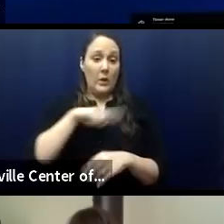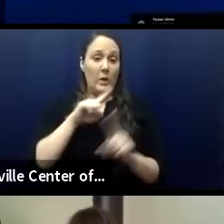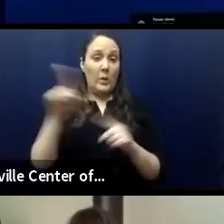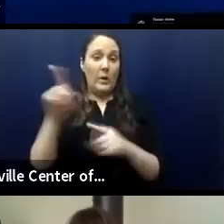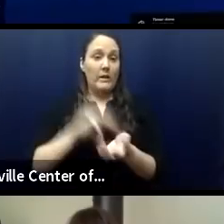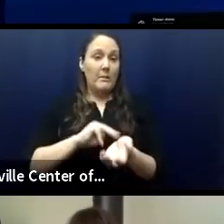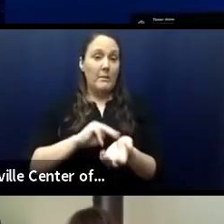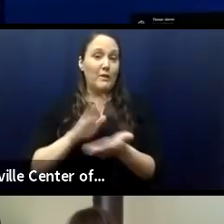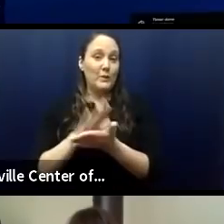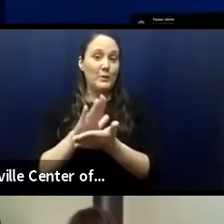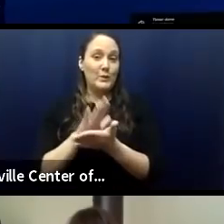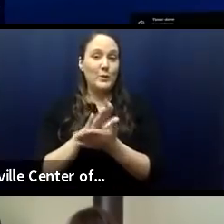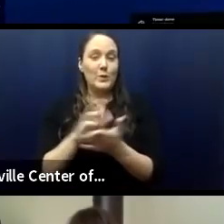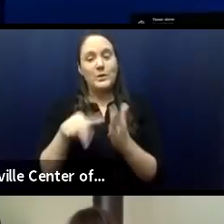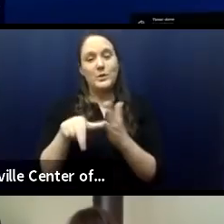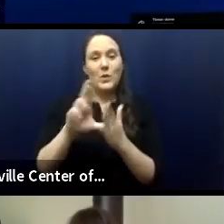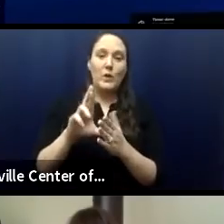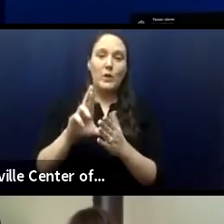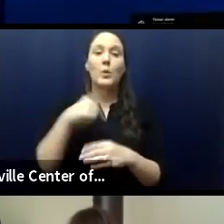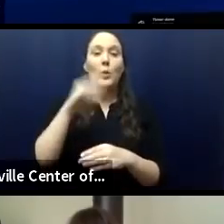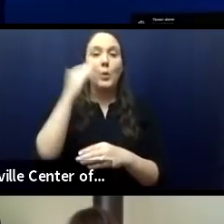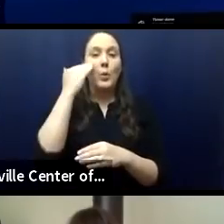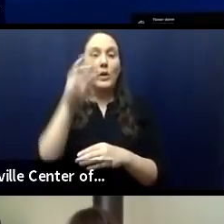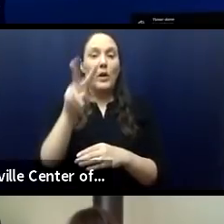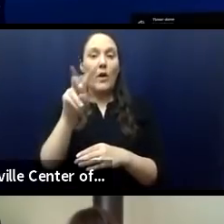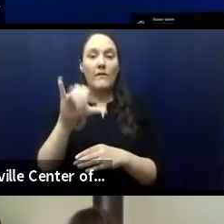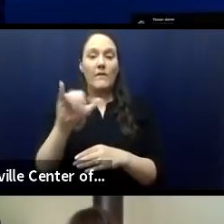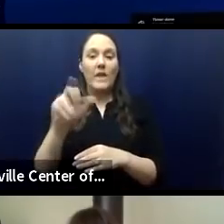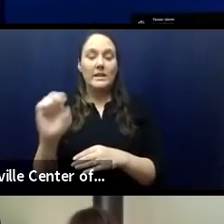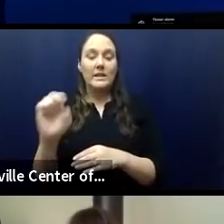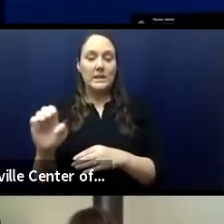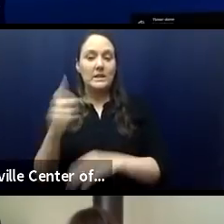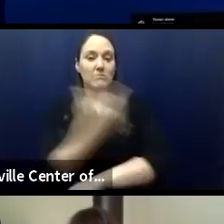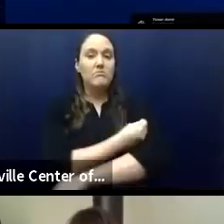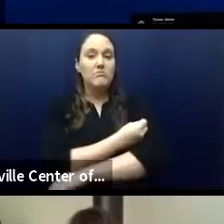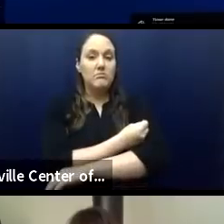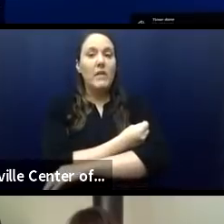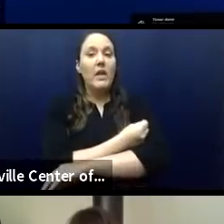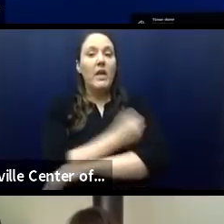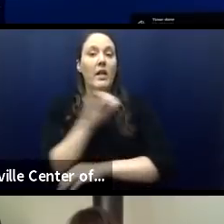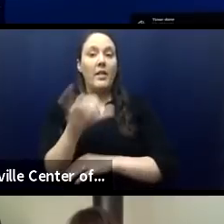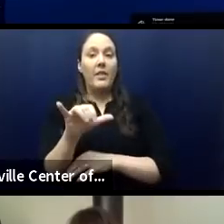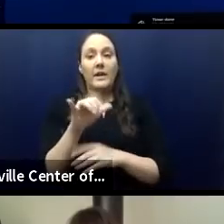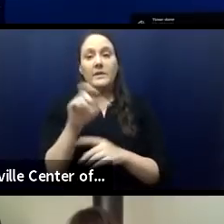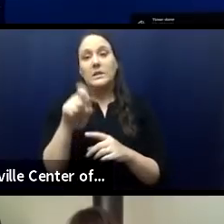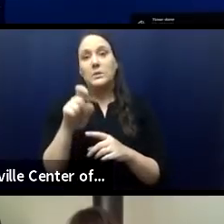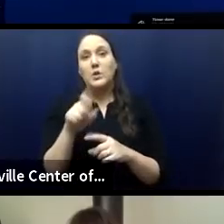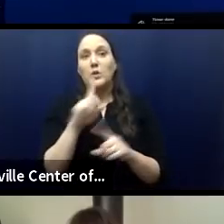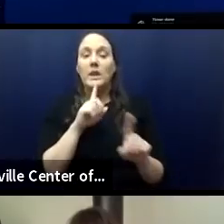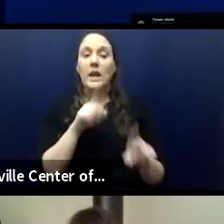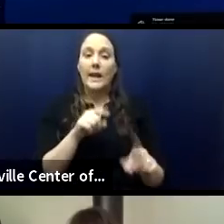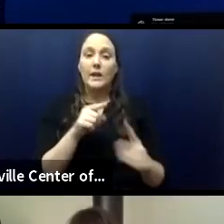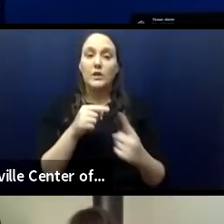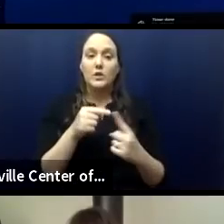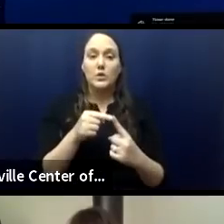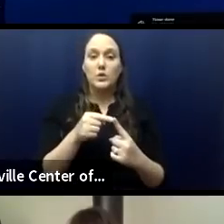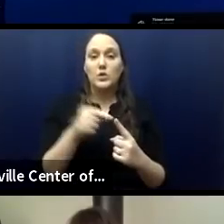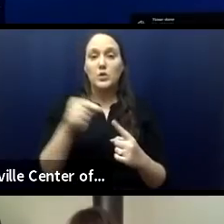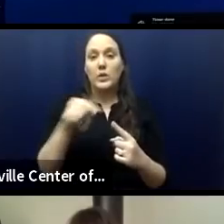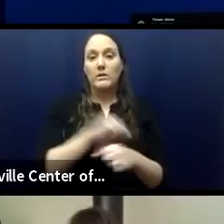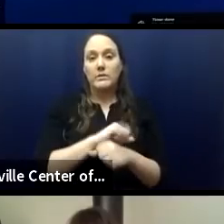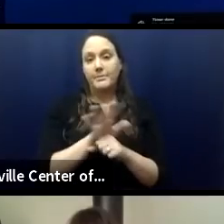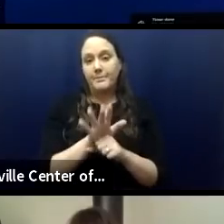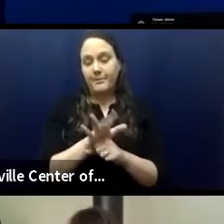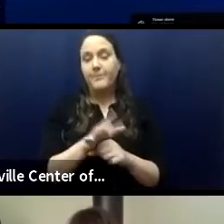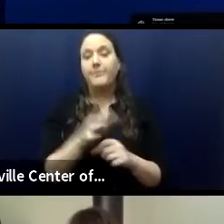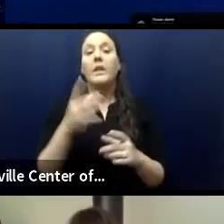course. We know that vaccines, which everyone has touted as being the answer to this pandemic,